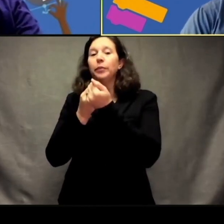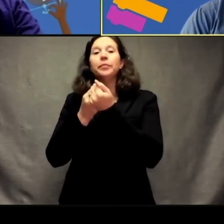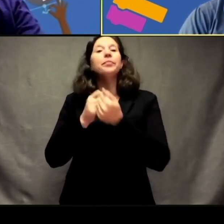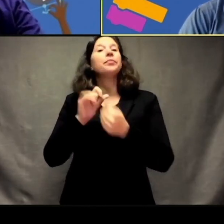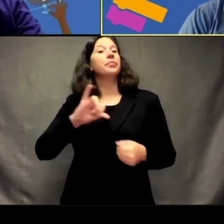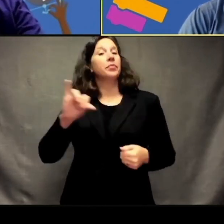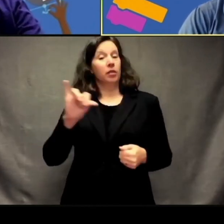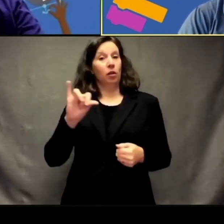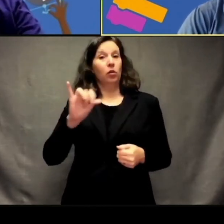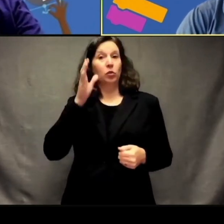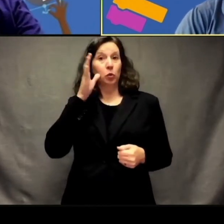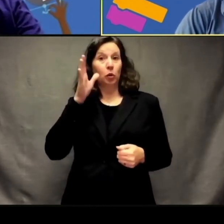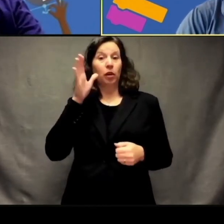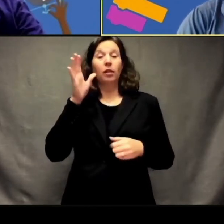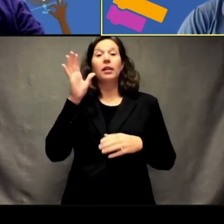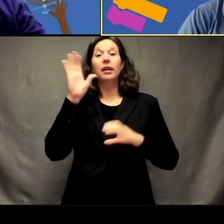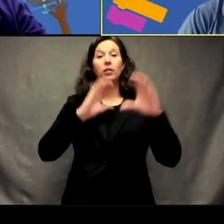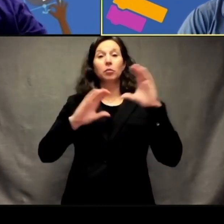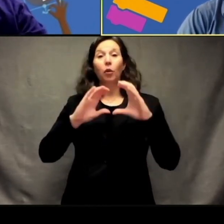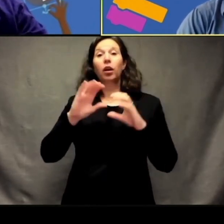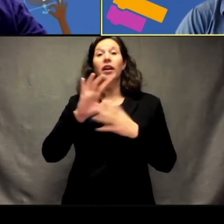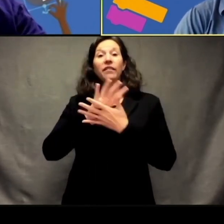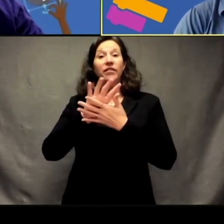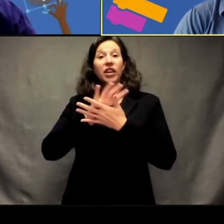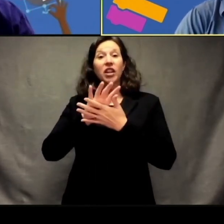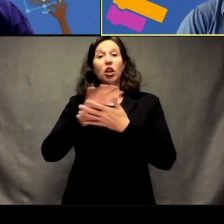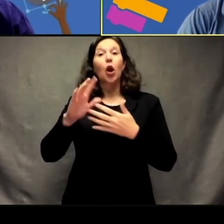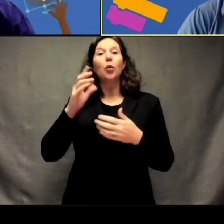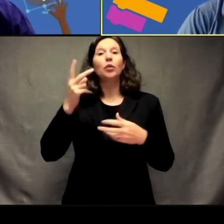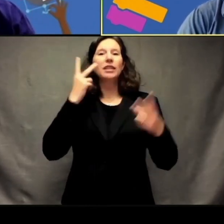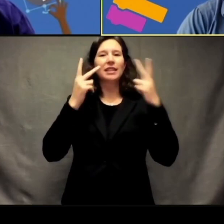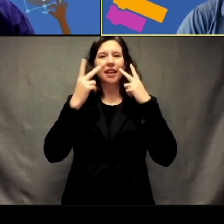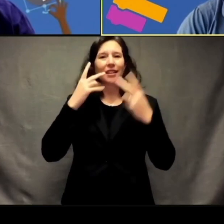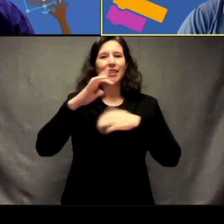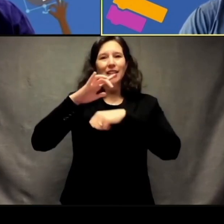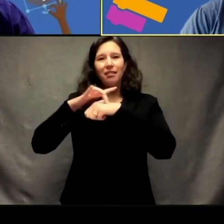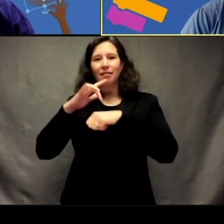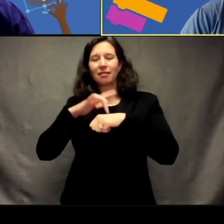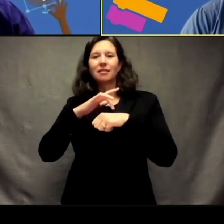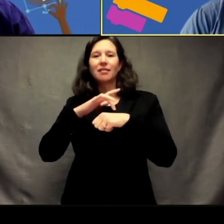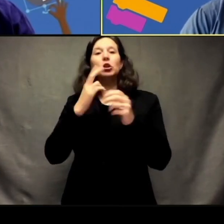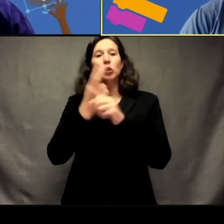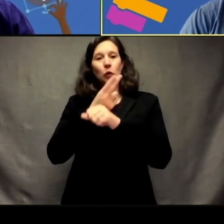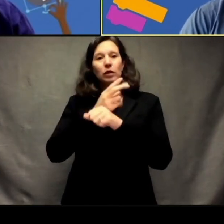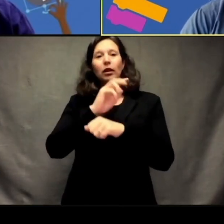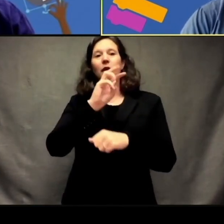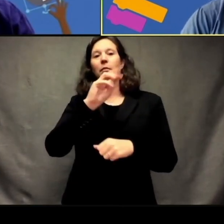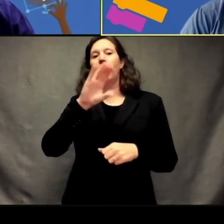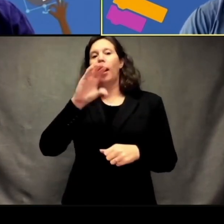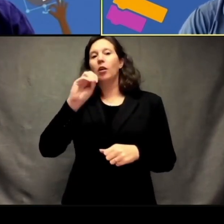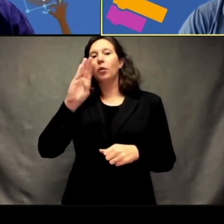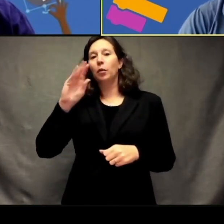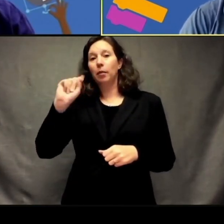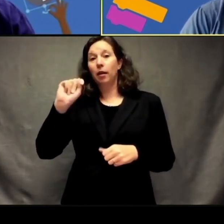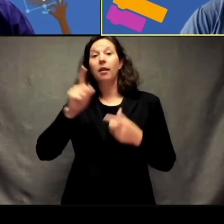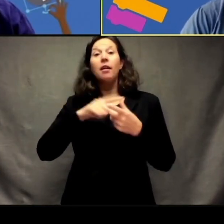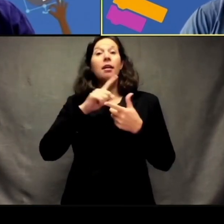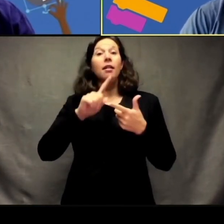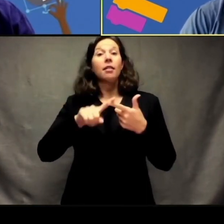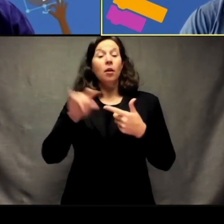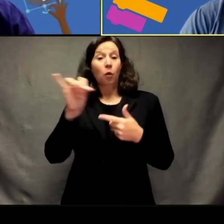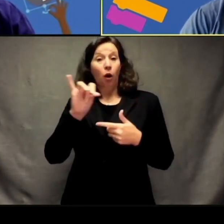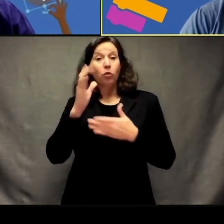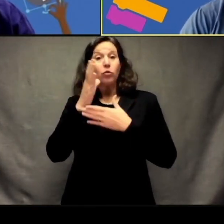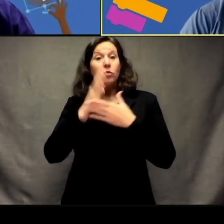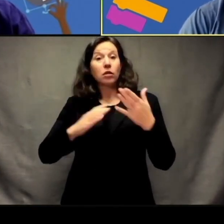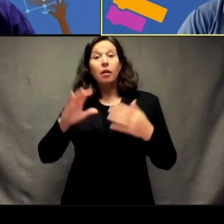also going to explore video sensing and using Scratch and using Microbit. And then we're going to move forward, giving you some Scratch and